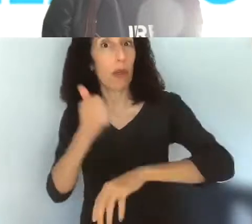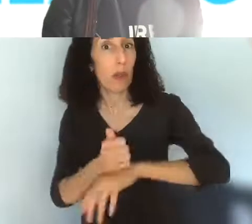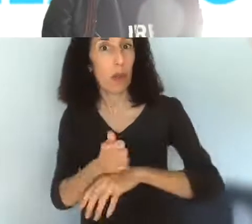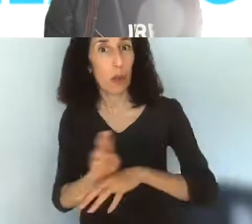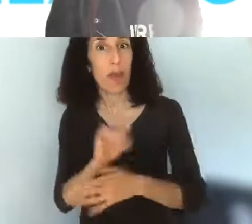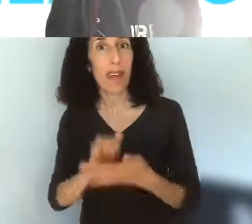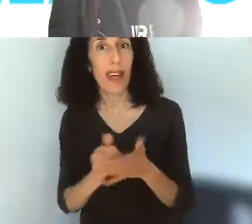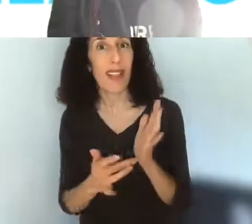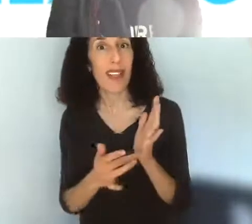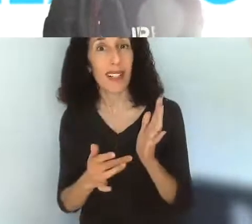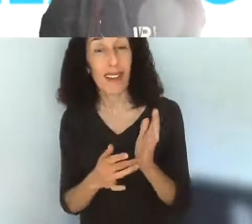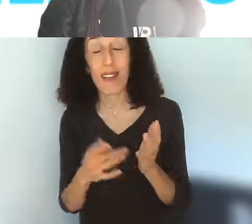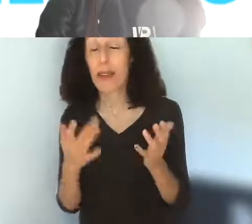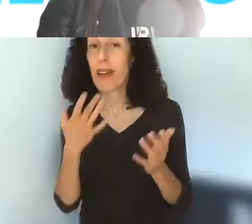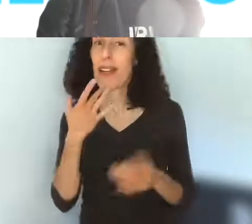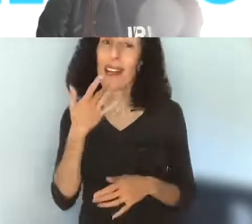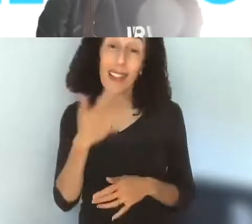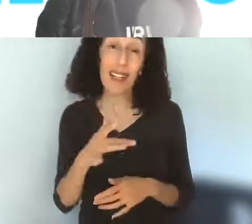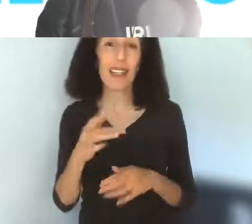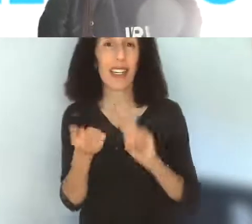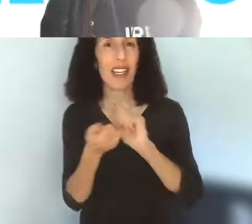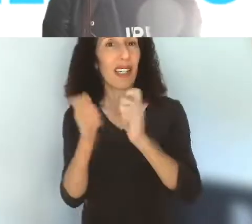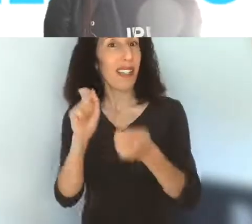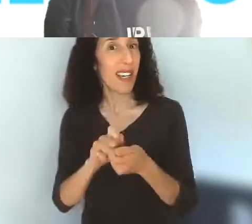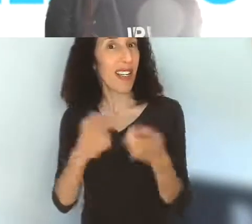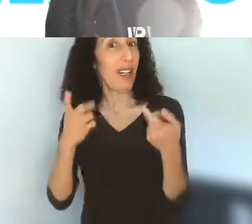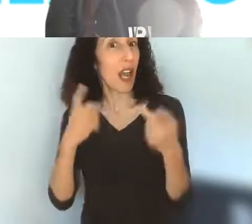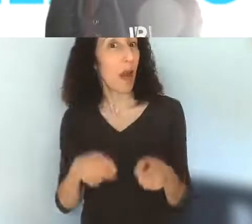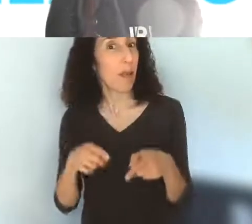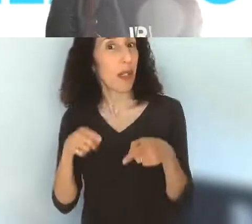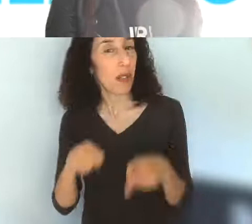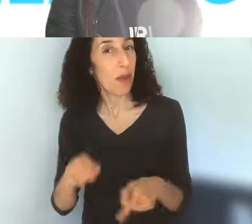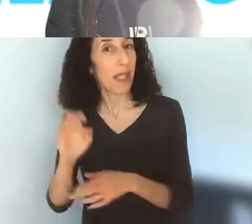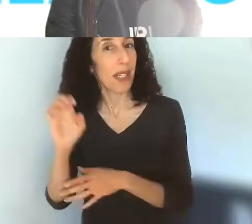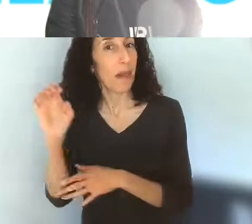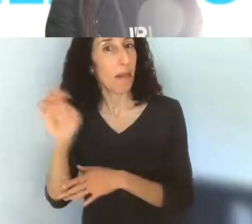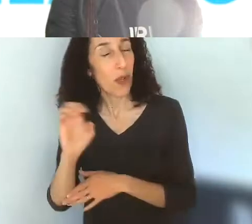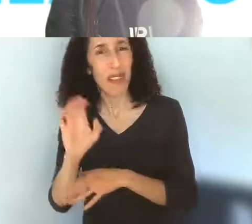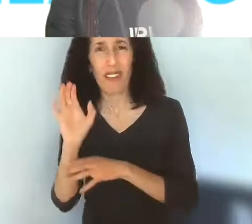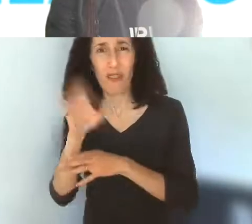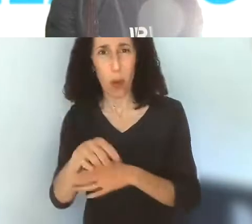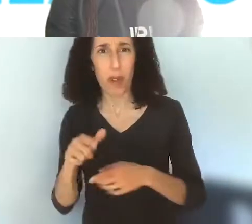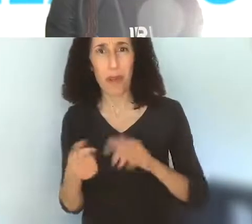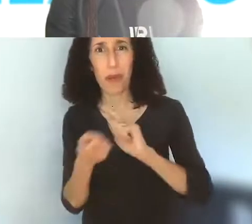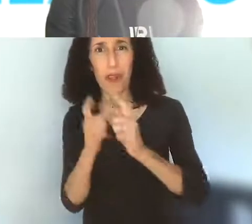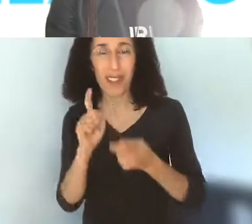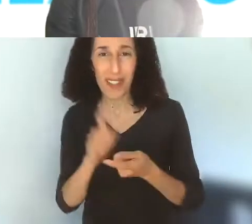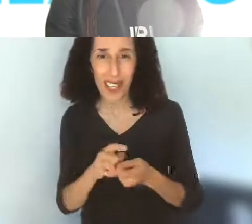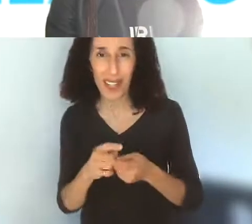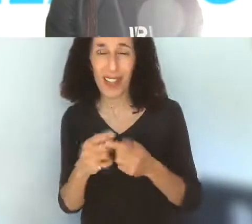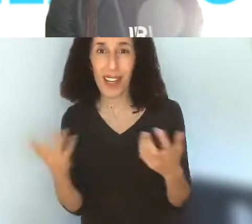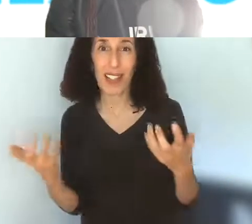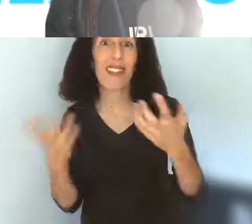change happens. As many know, I also teach community organizing, so we talk about that a lot in my